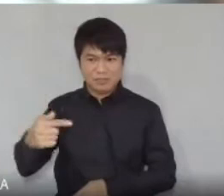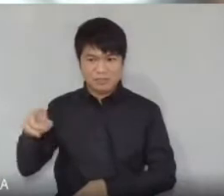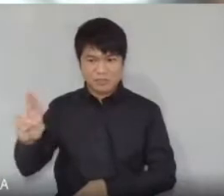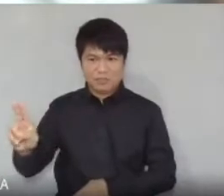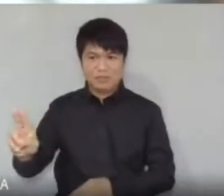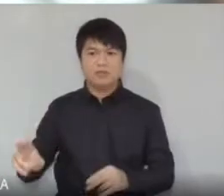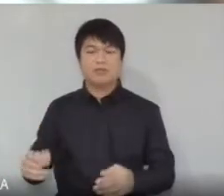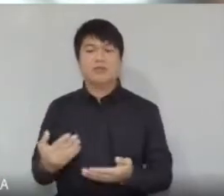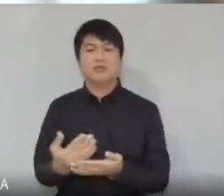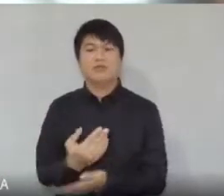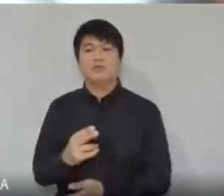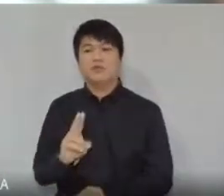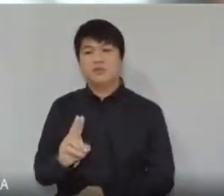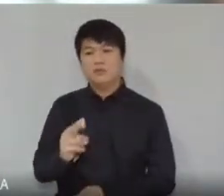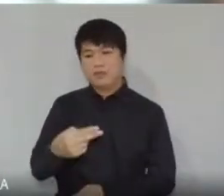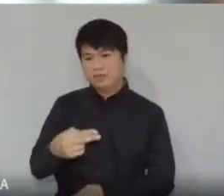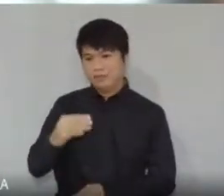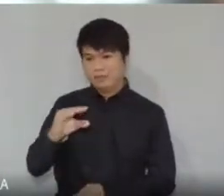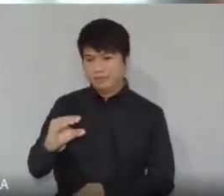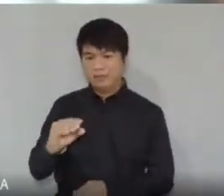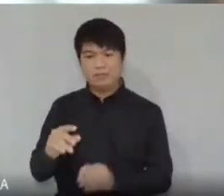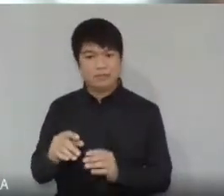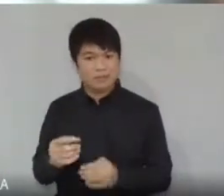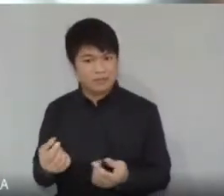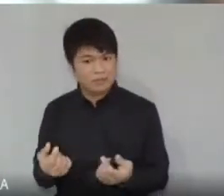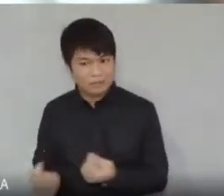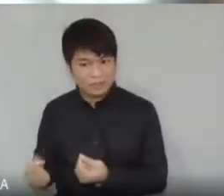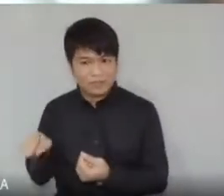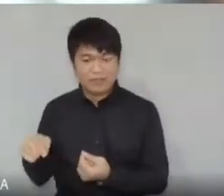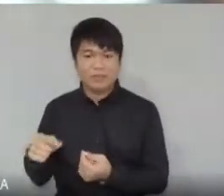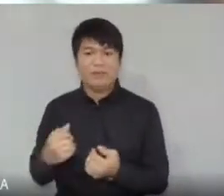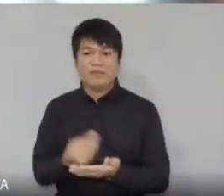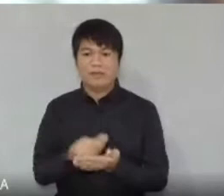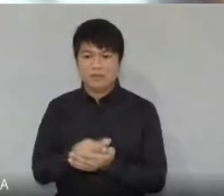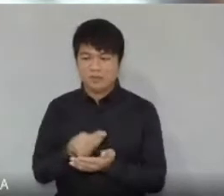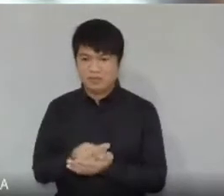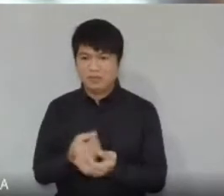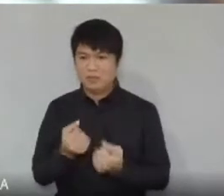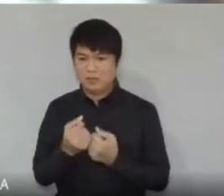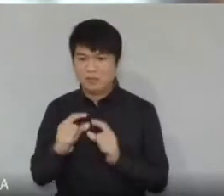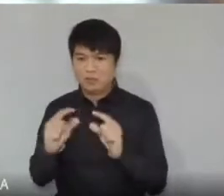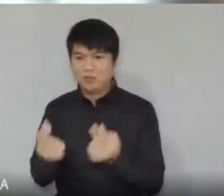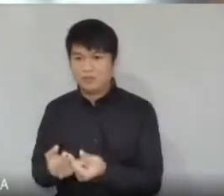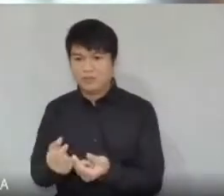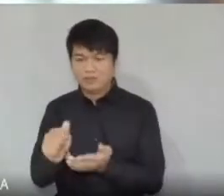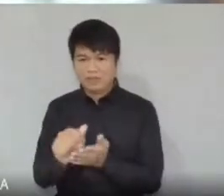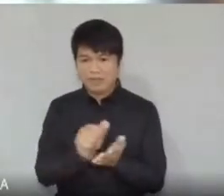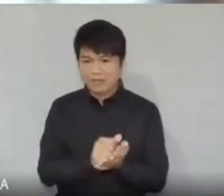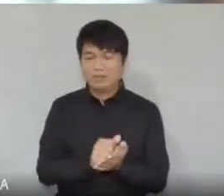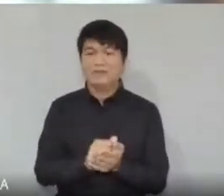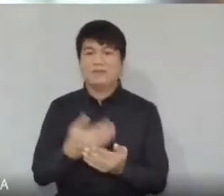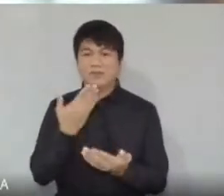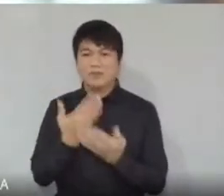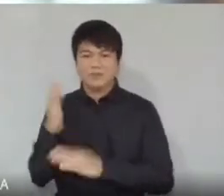Mario Villaverde of the Health Policy and Systems Development. Magandang tanghali rin kay DOH Director